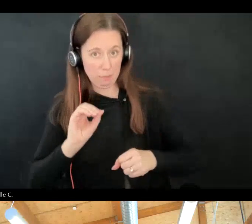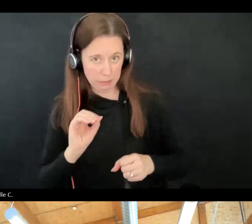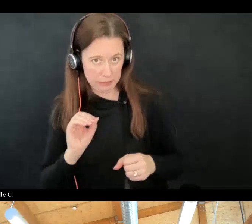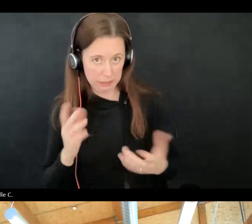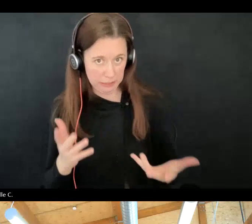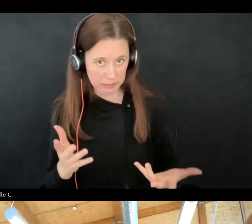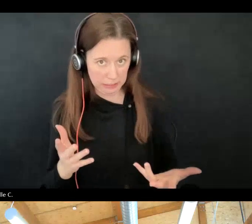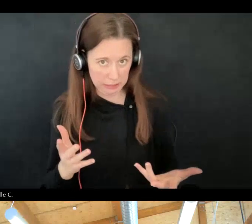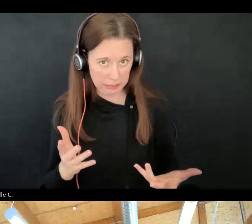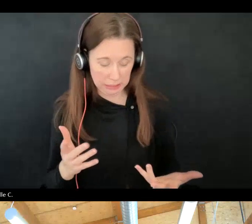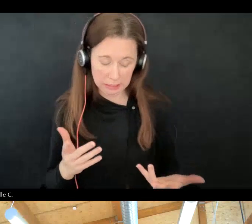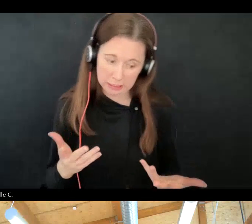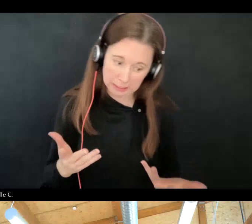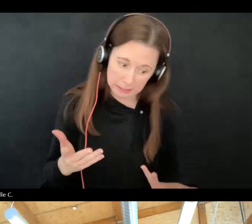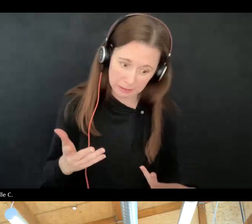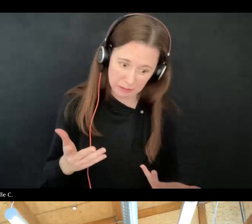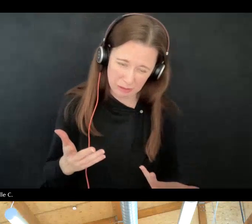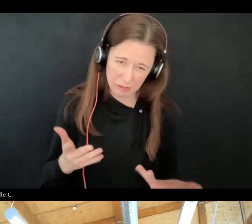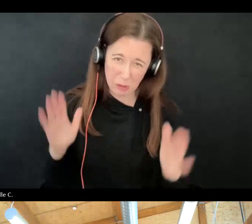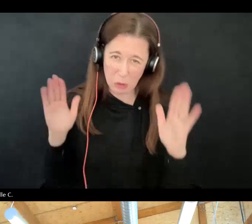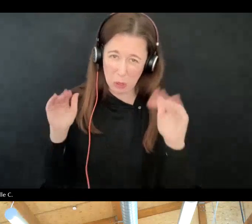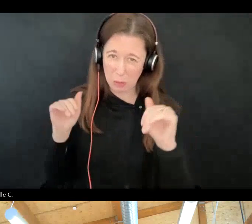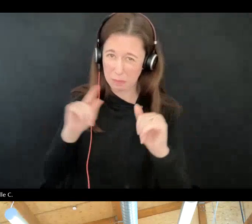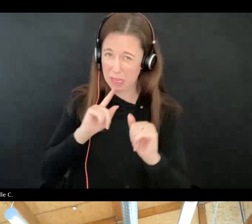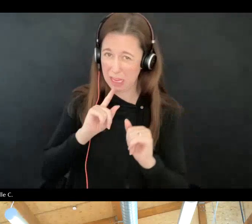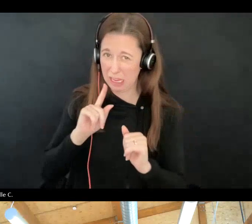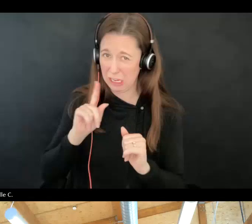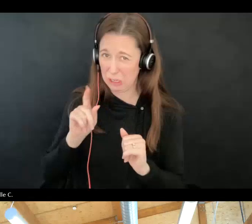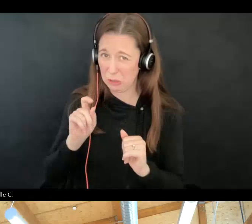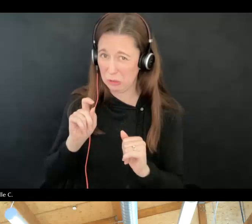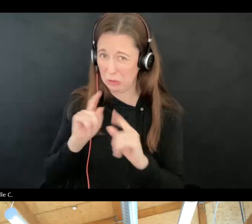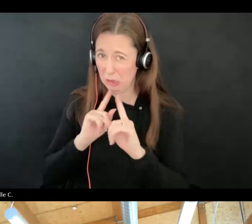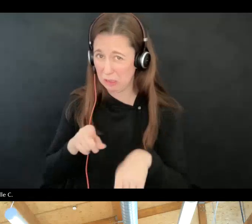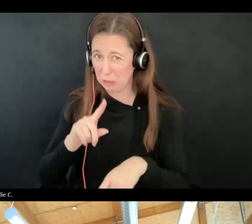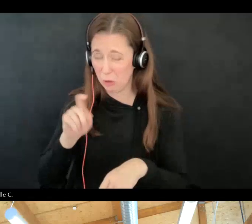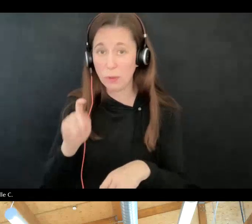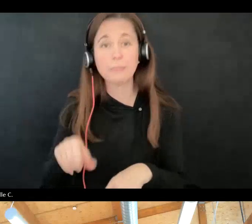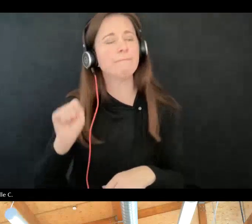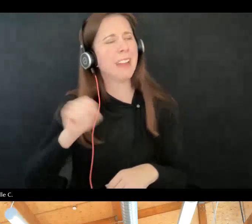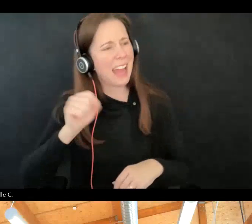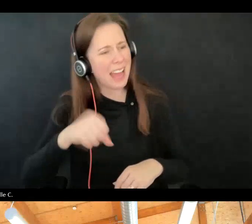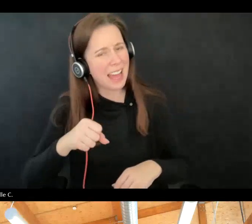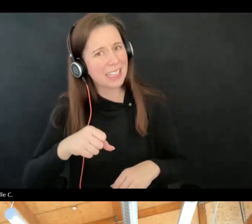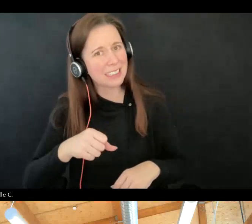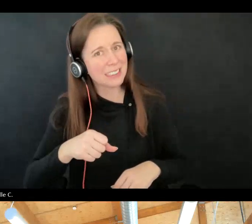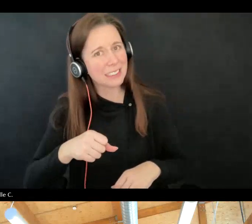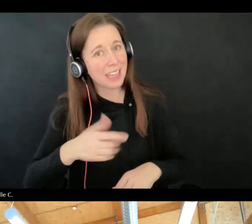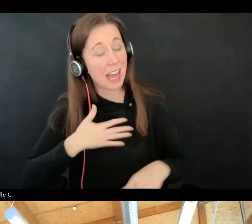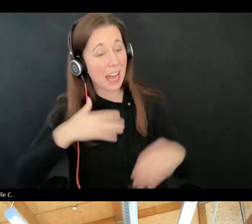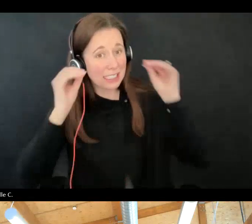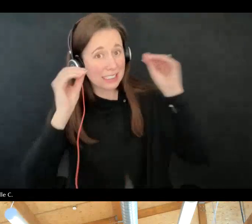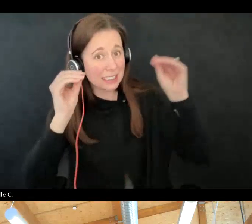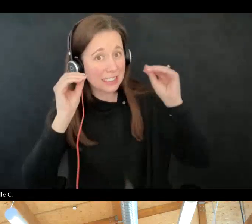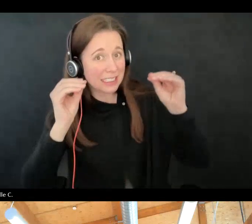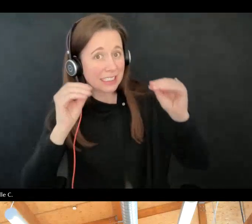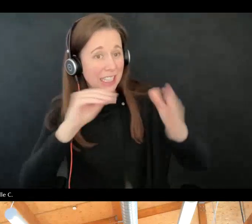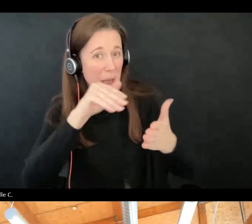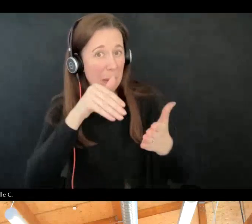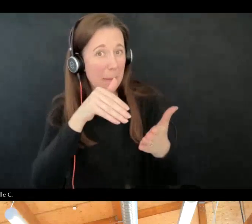Hopefully that answers your question, Steve. Absolutely. I teach at a middle school and they call me the resident conspiracy